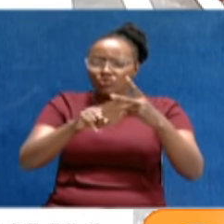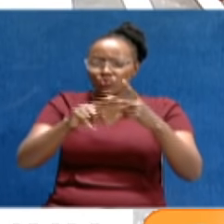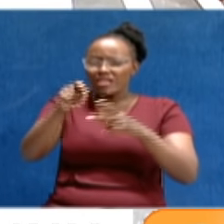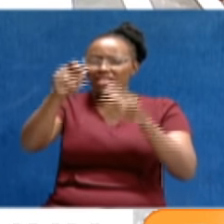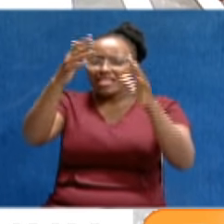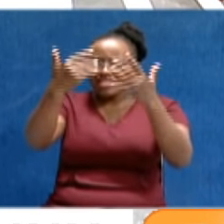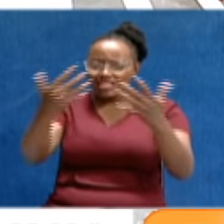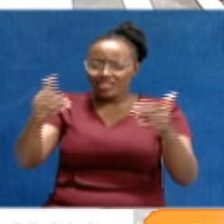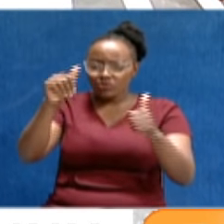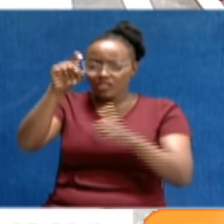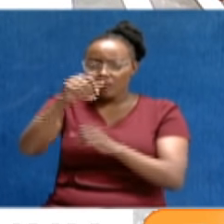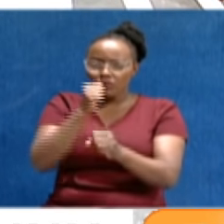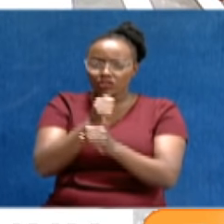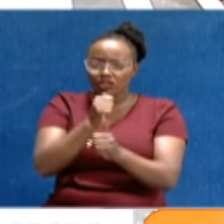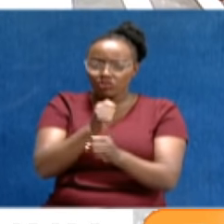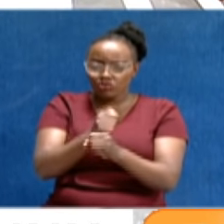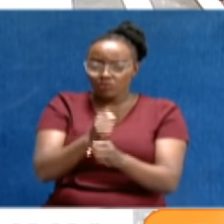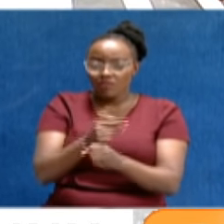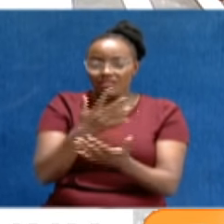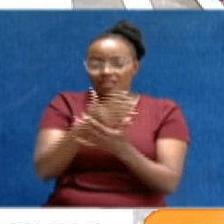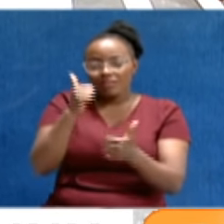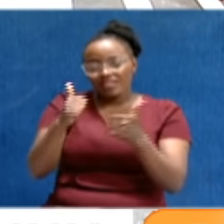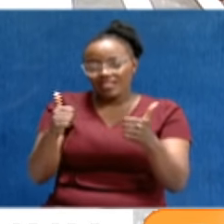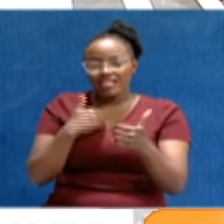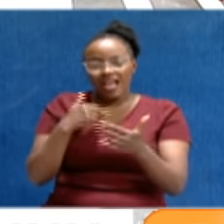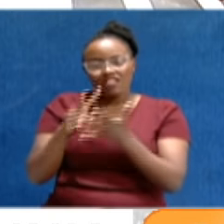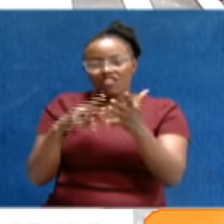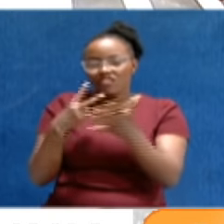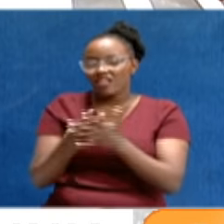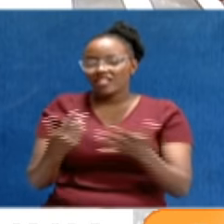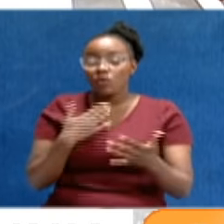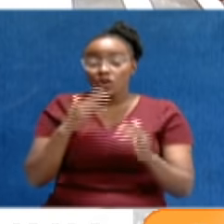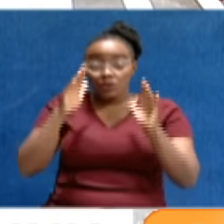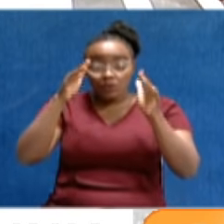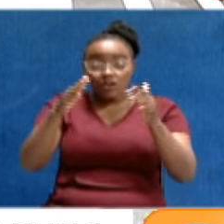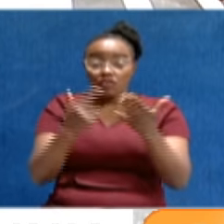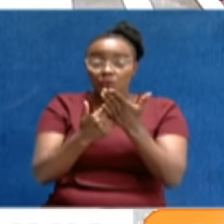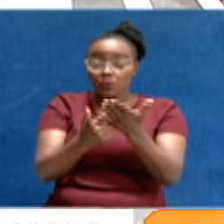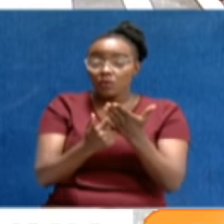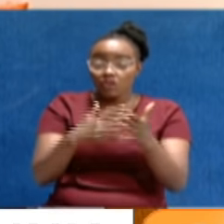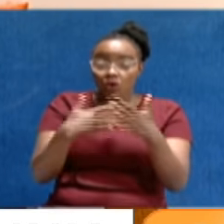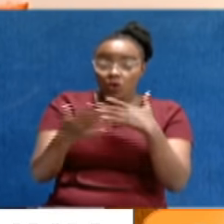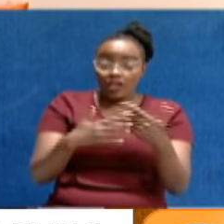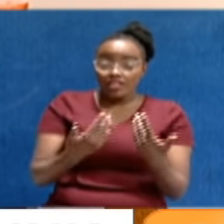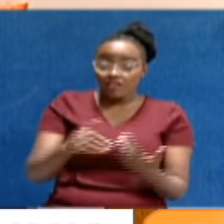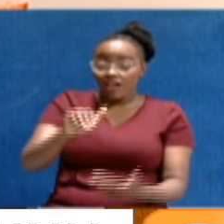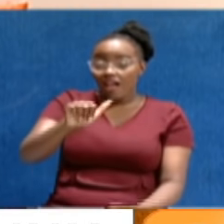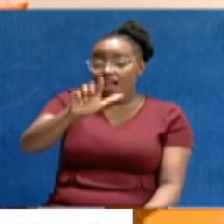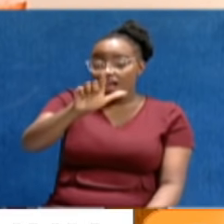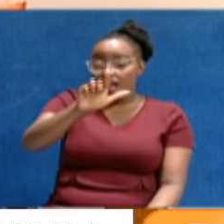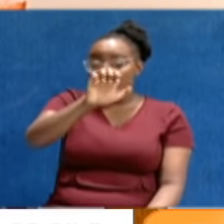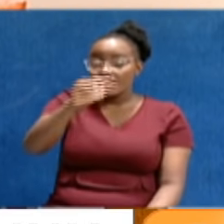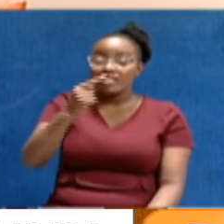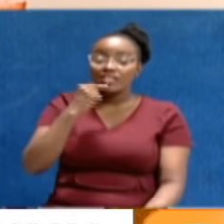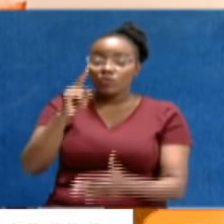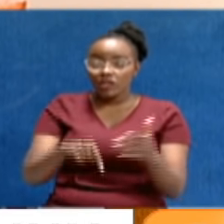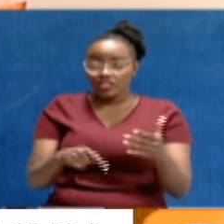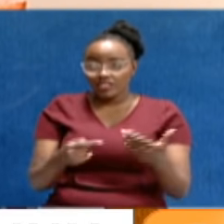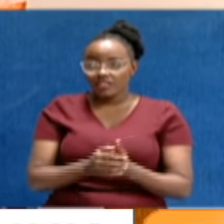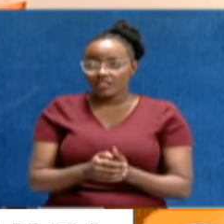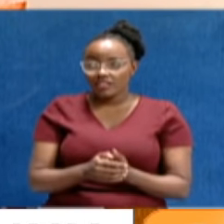Jeff, I don't that want it to wanted go to into do, but some things have failed. I don't want to go into the details of what my friend is saying, but all I'll say